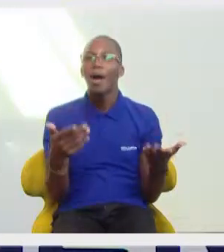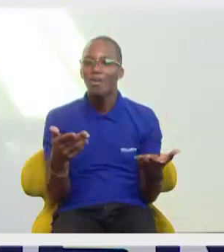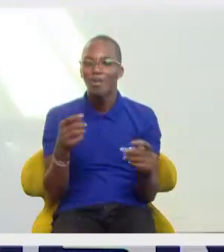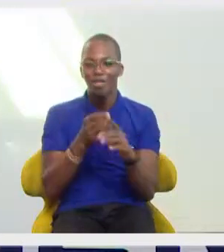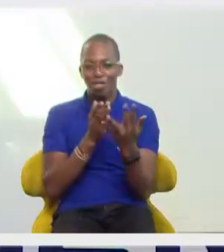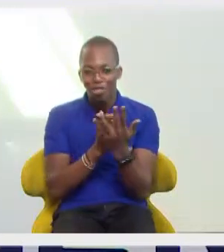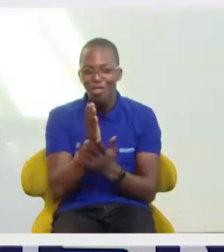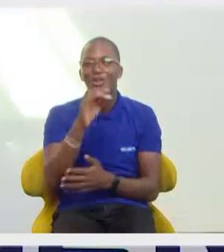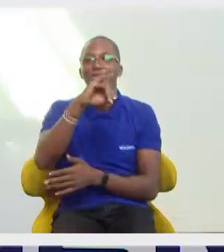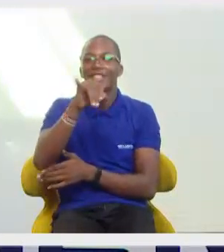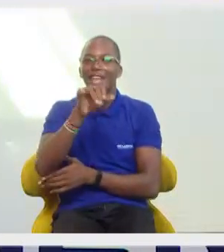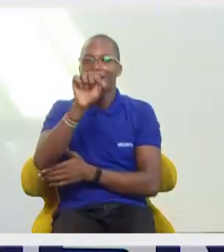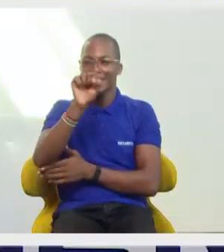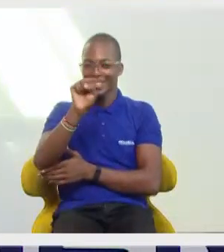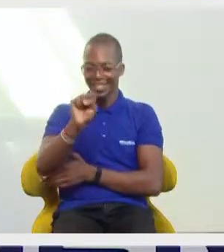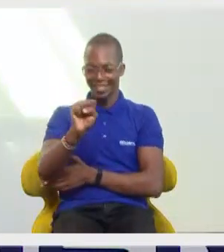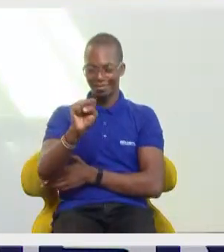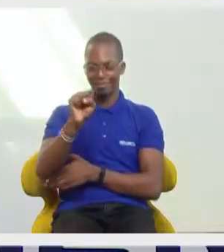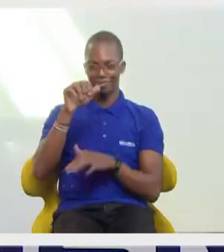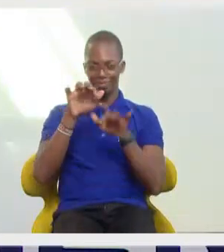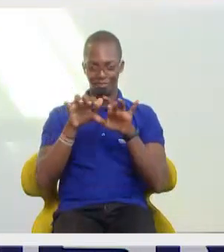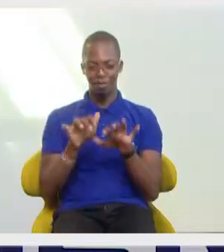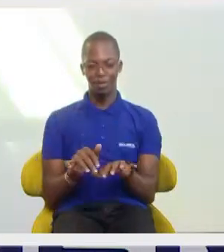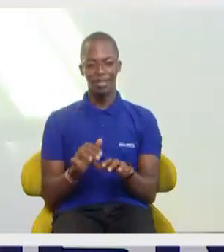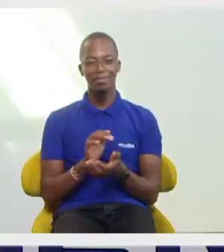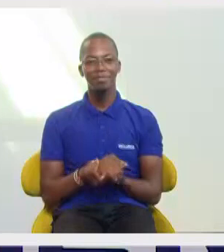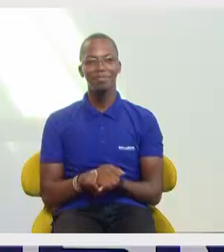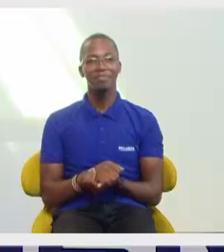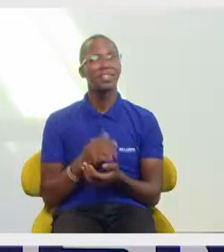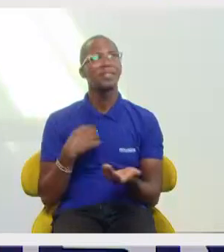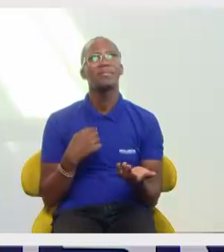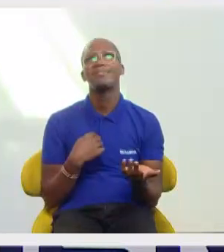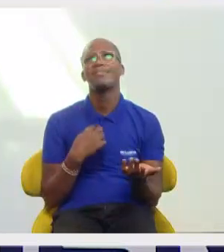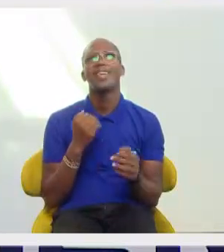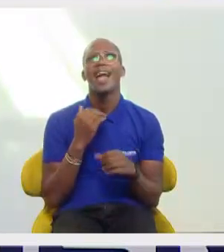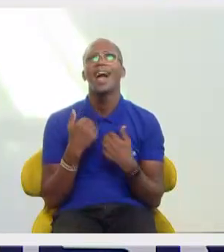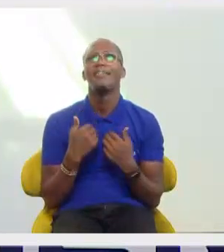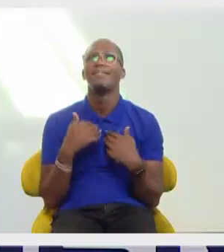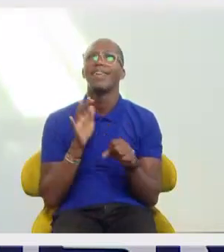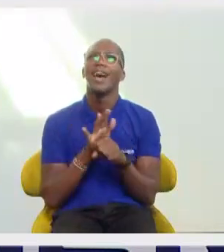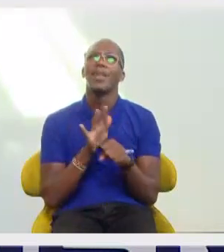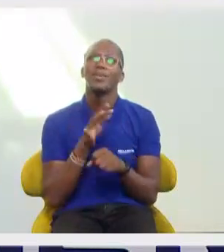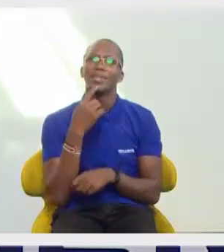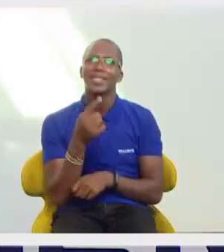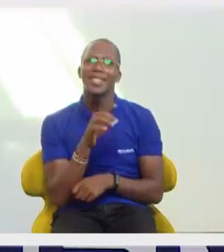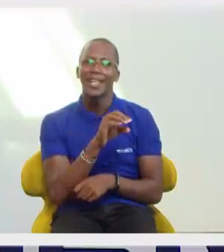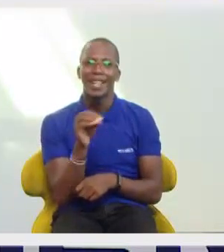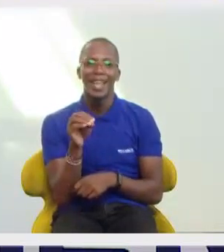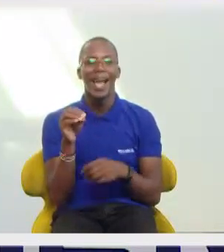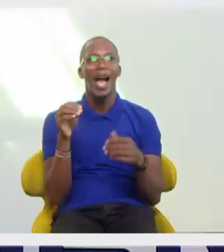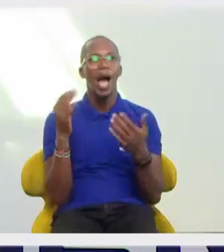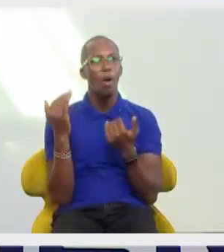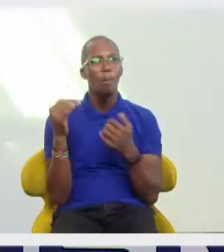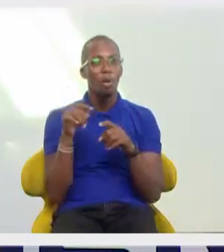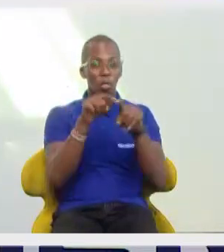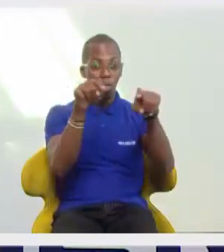JavaScript page or JavaScript program. So I don't have much to say. I hope those who can see, you have